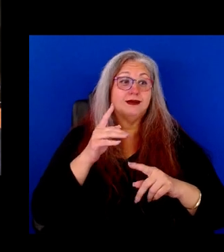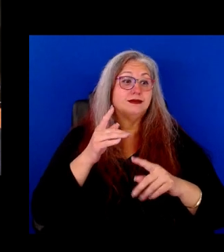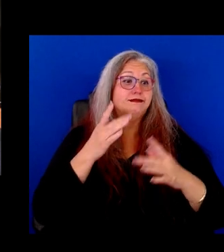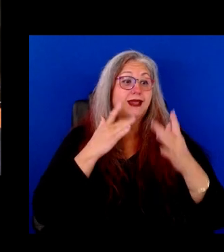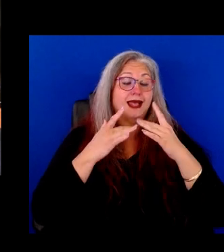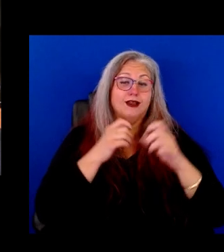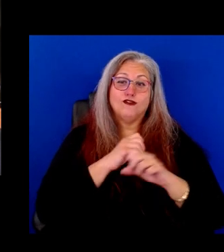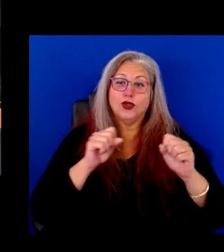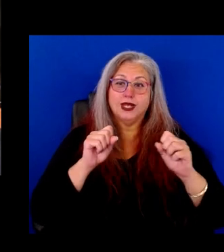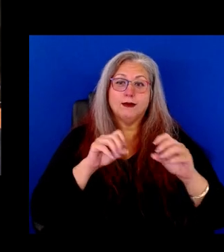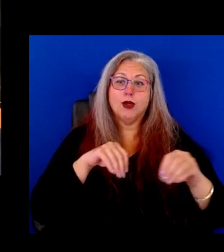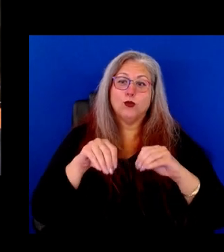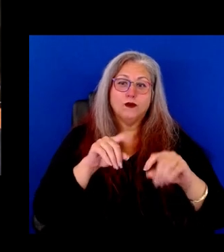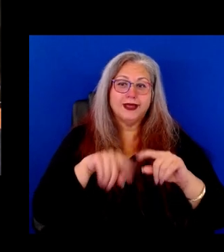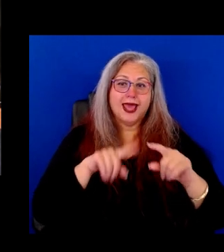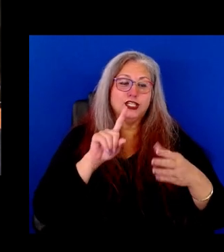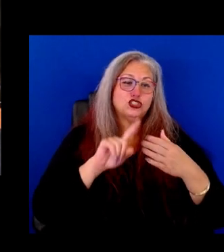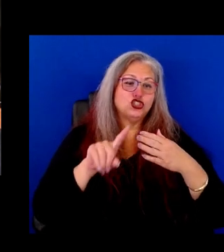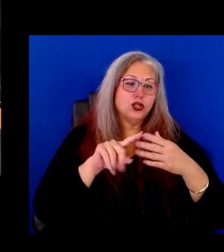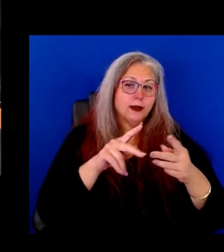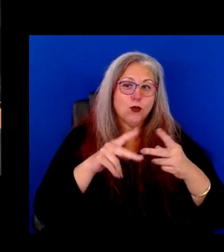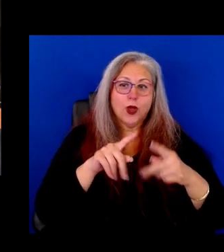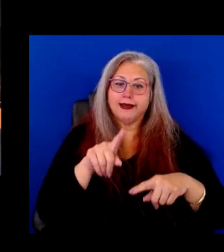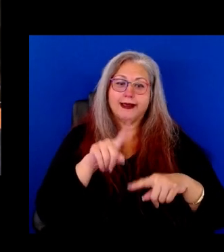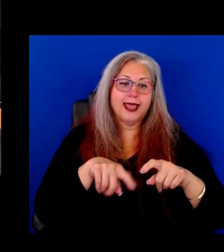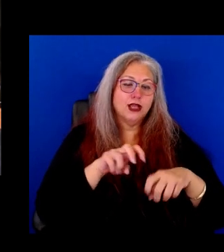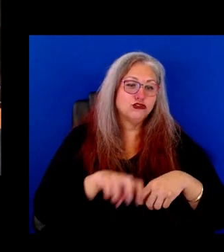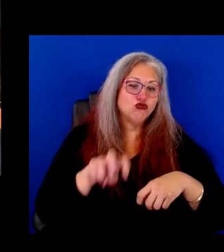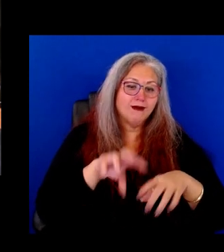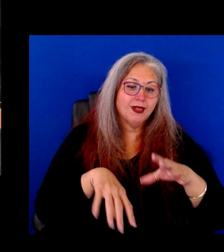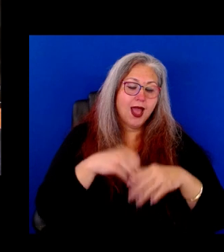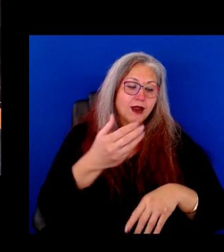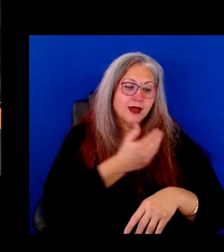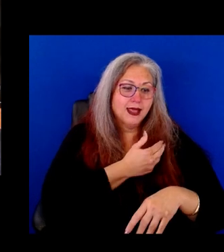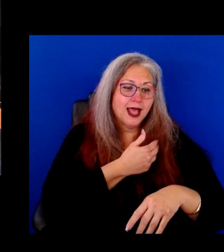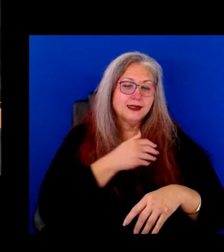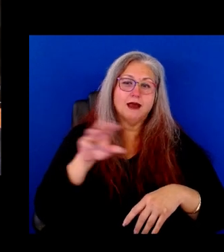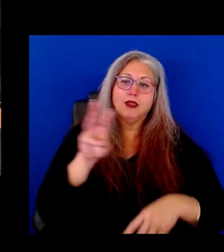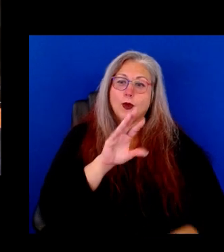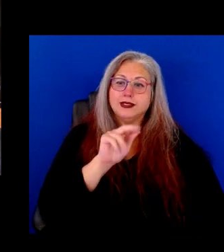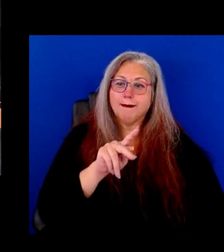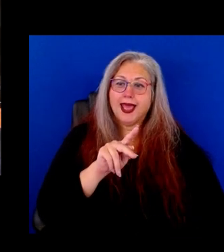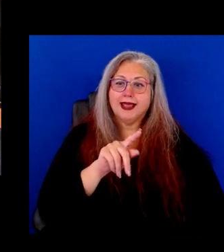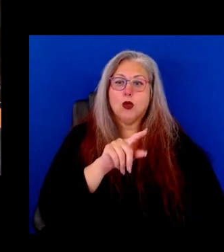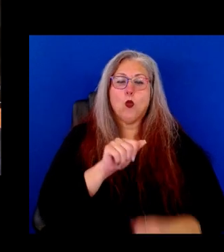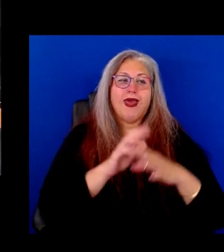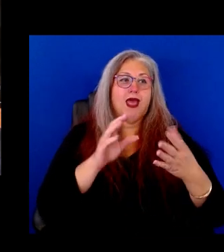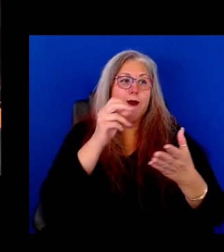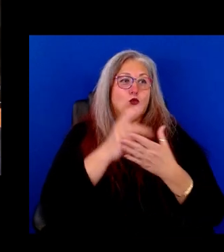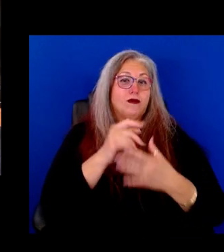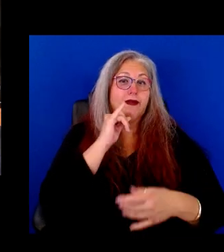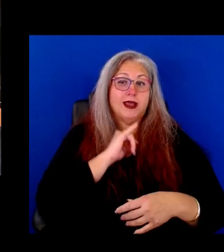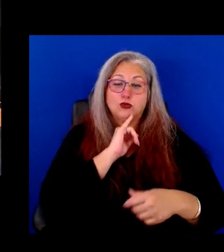of movement, the checkpoints, the inability to travel out of Gaza, the West Bank, without Israeli